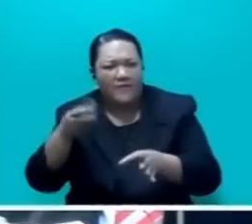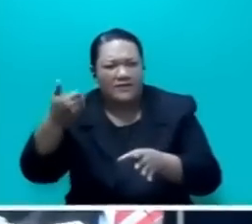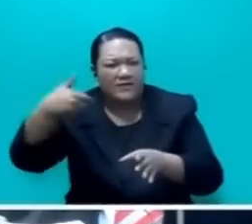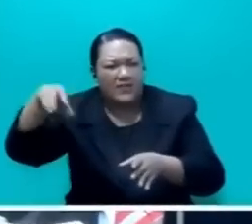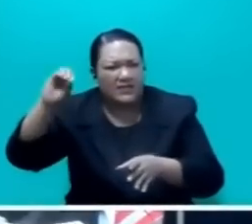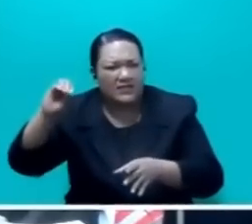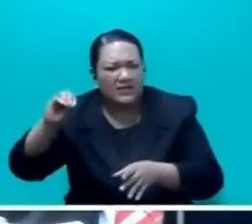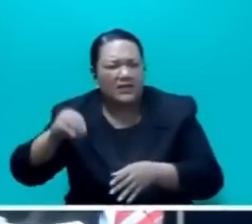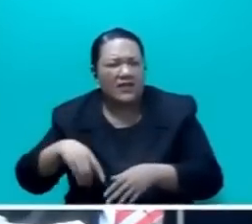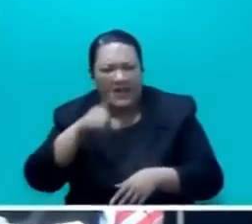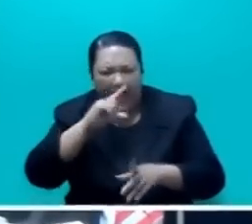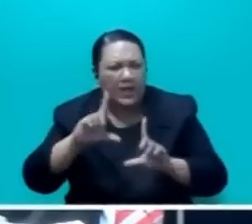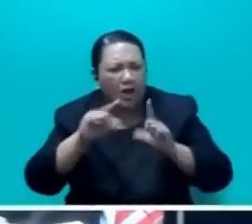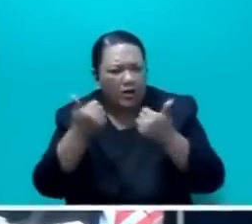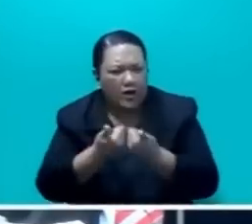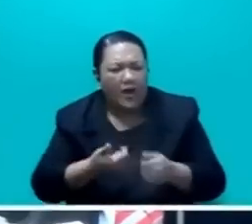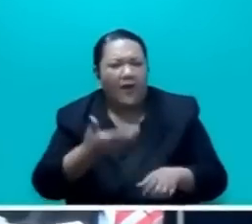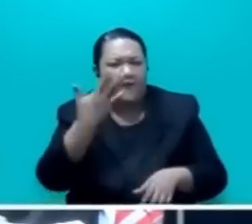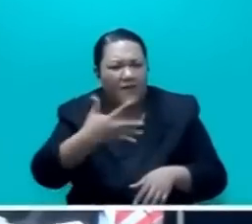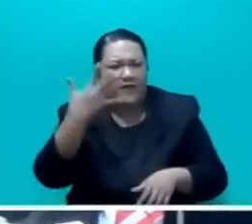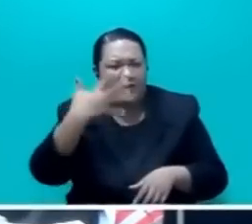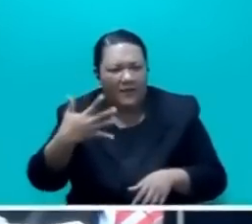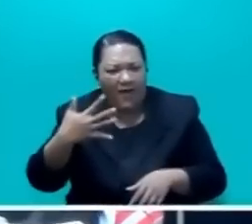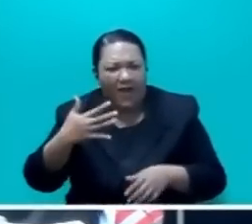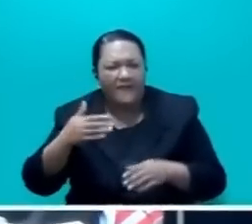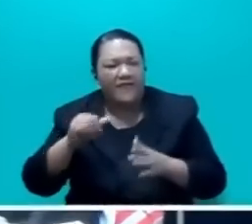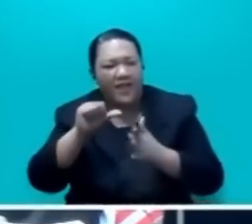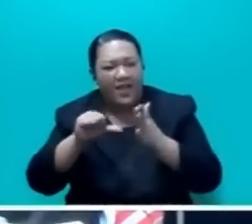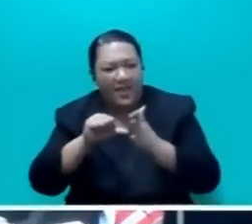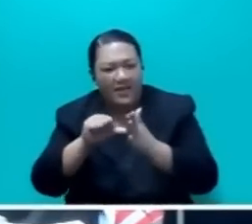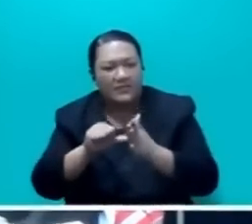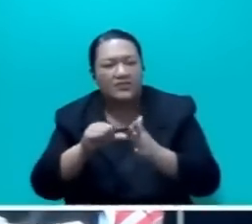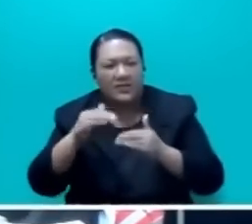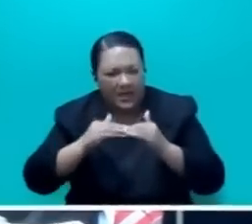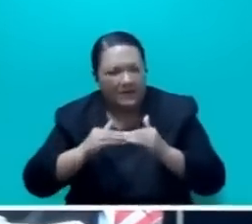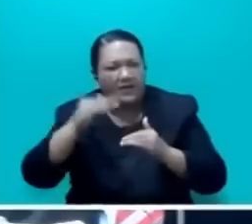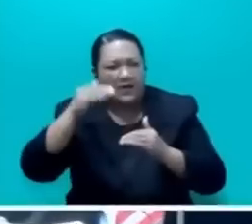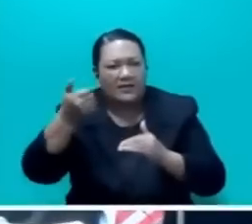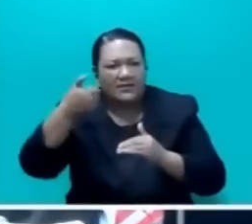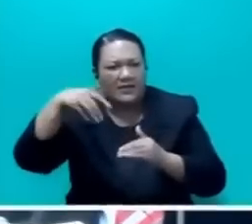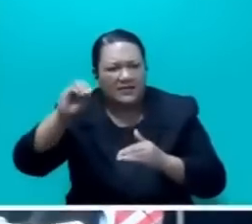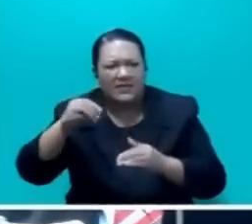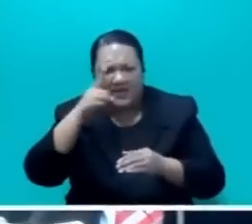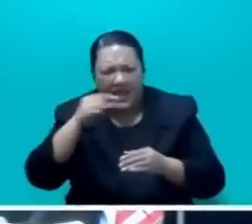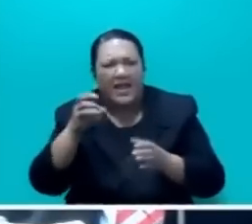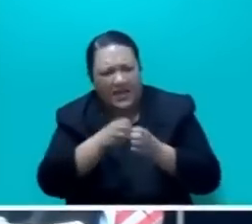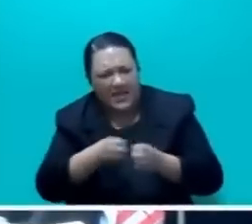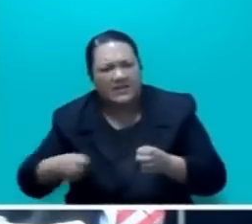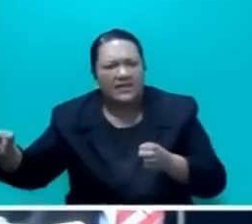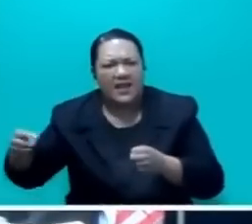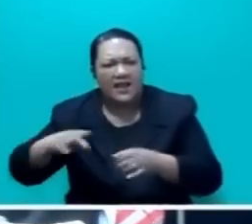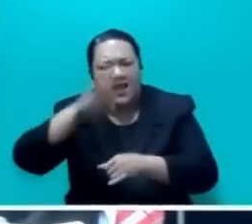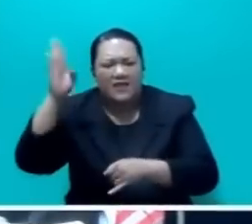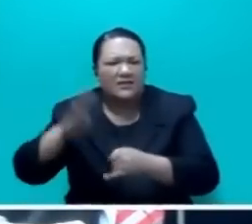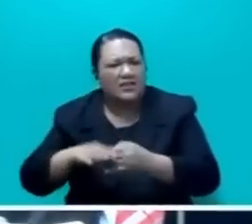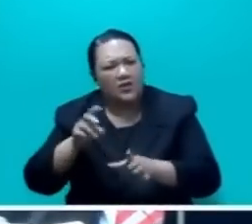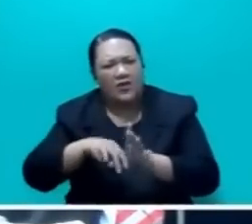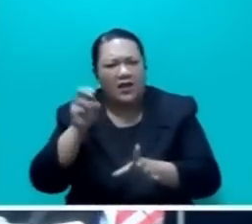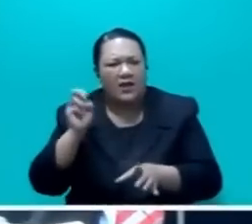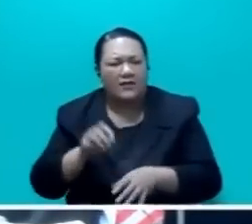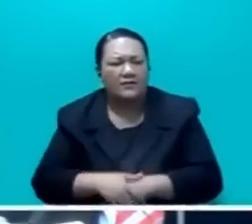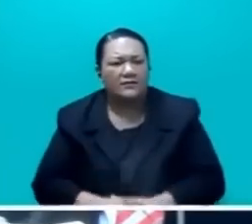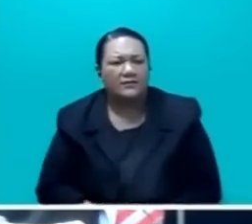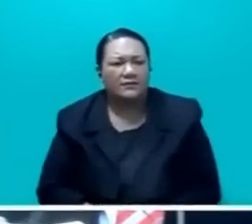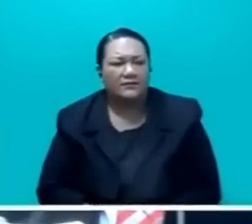your contract from 55 to 60, and your contract is extended until the end, the age of 60.